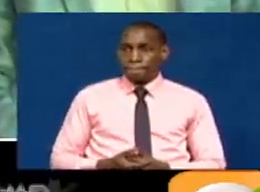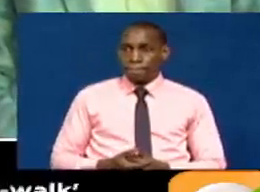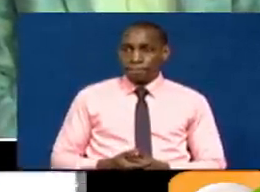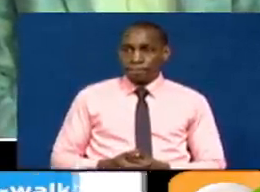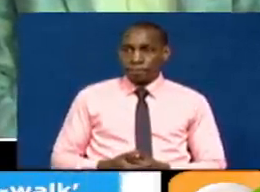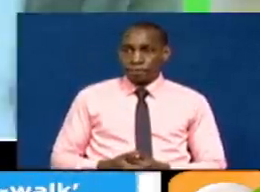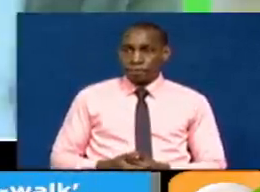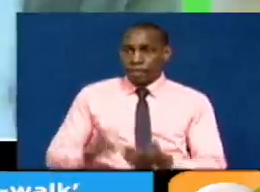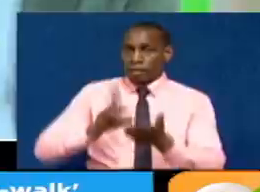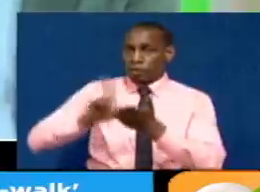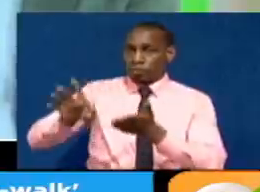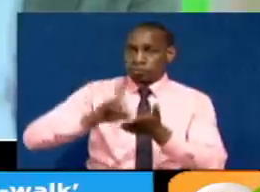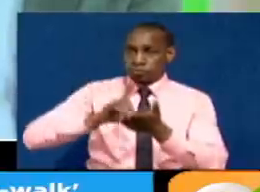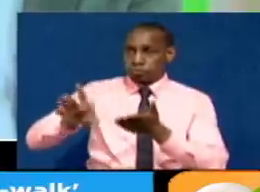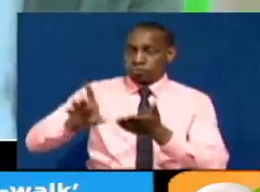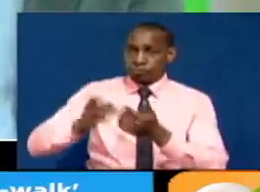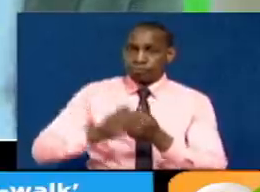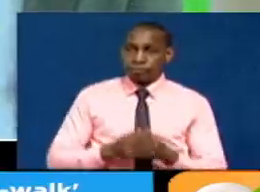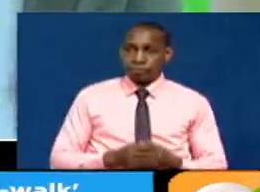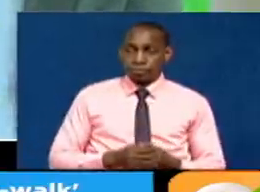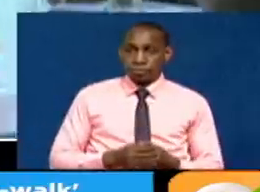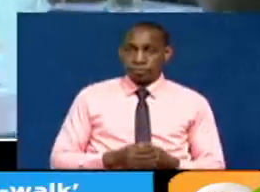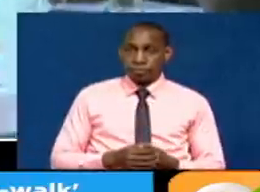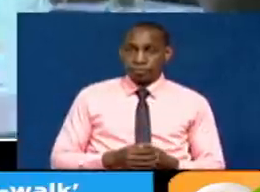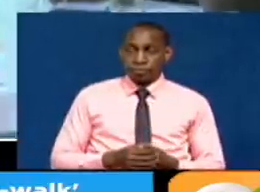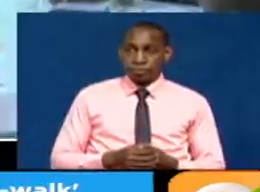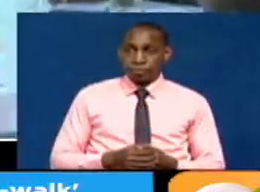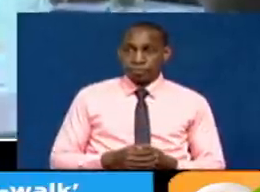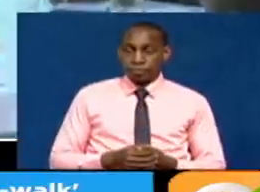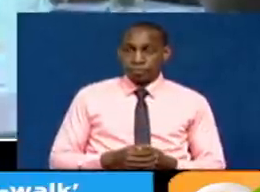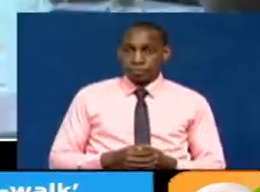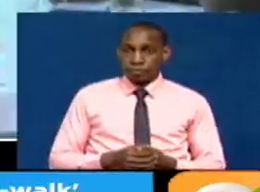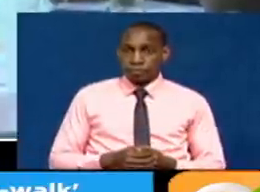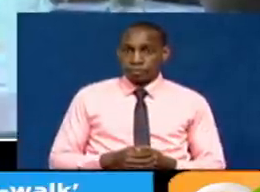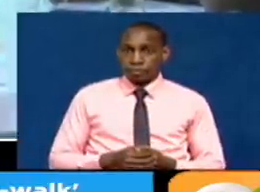letting them go away, sacking them, if you may like.